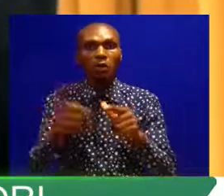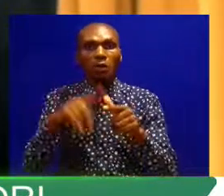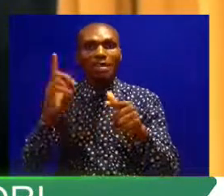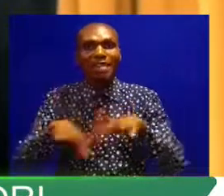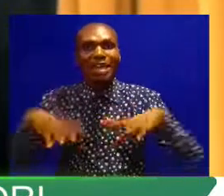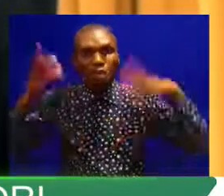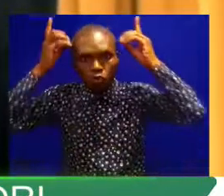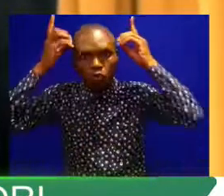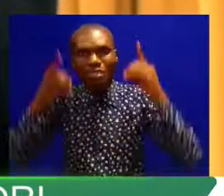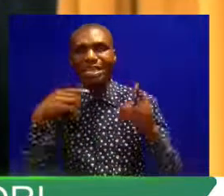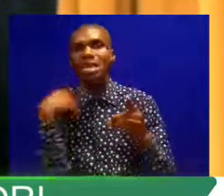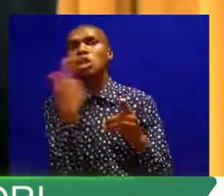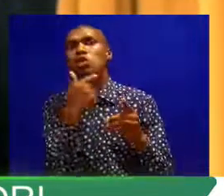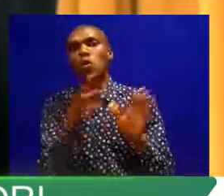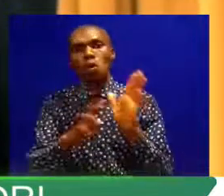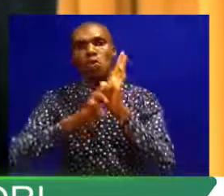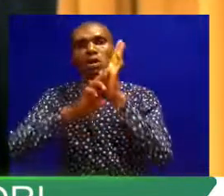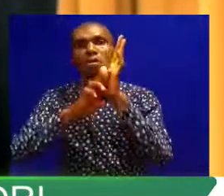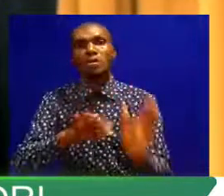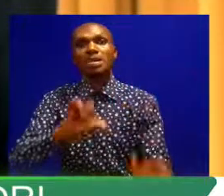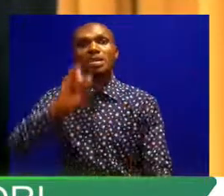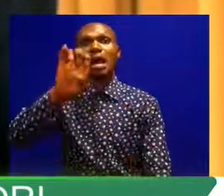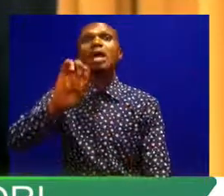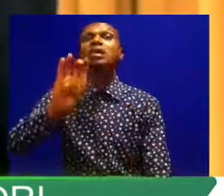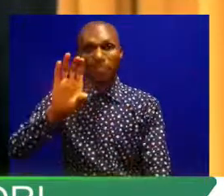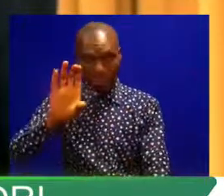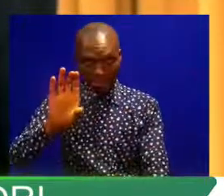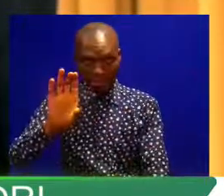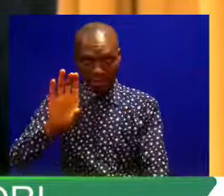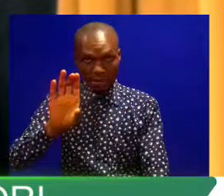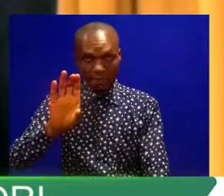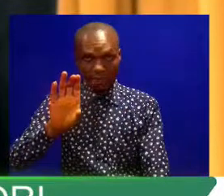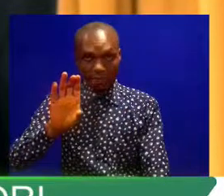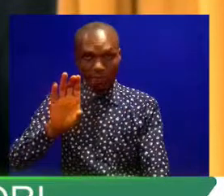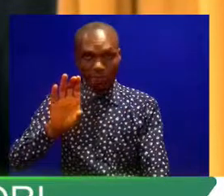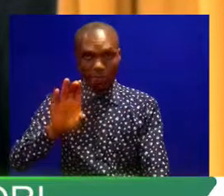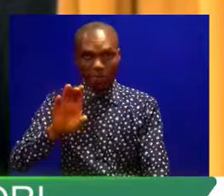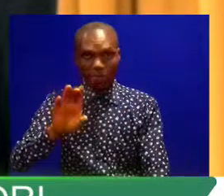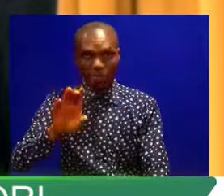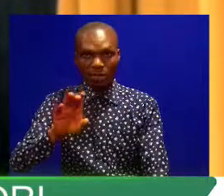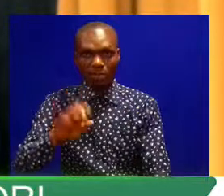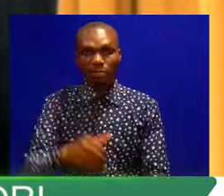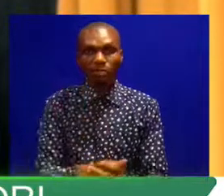who represents the IBC in whichever formation